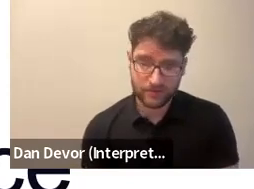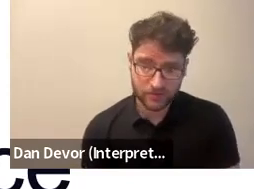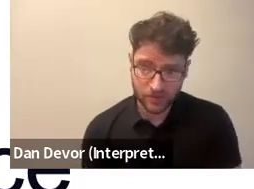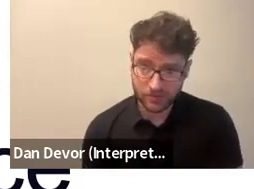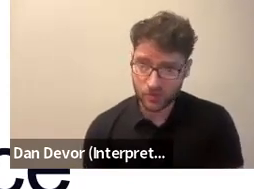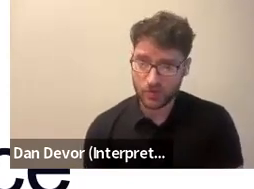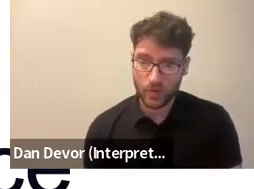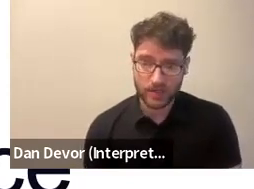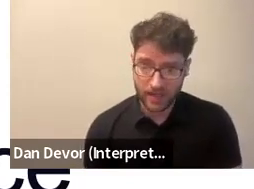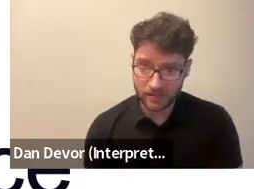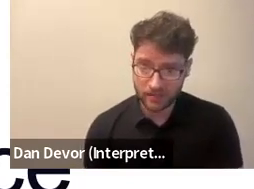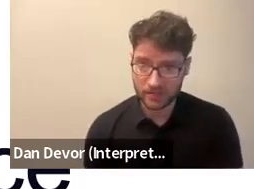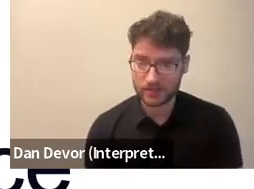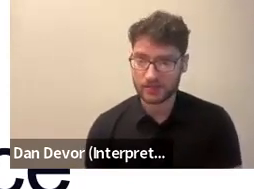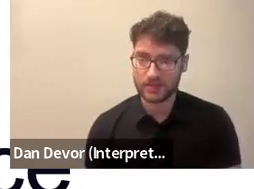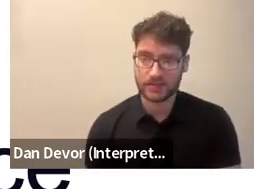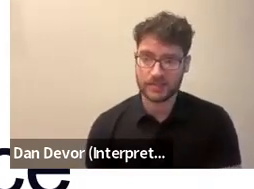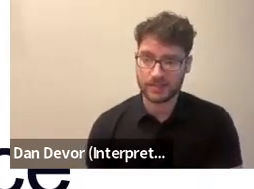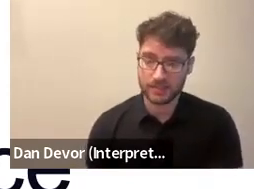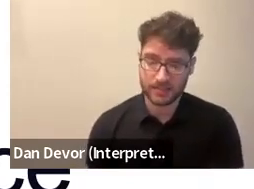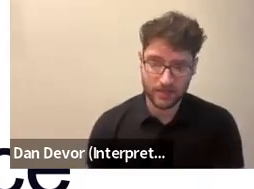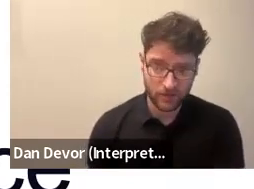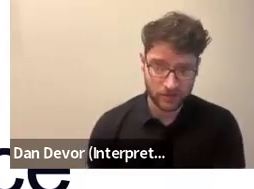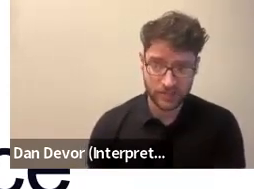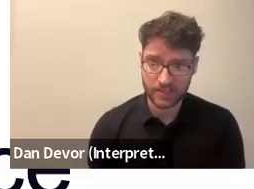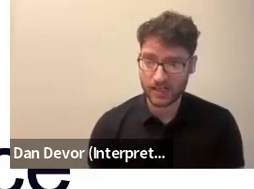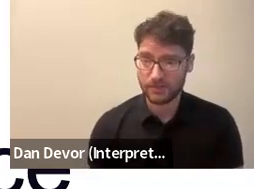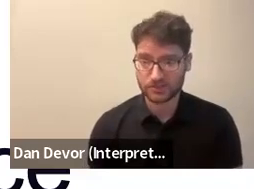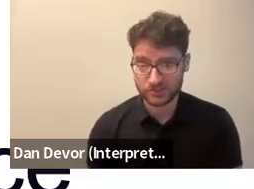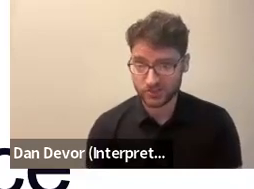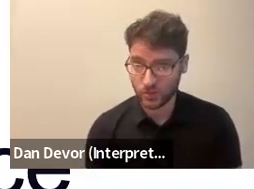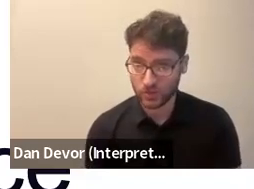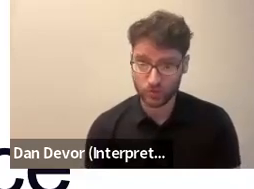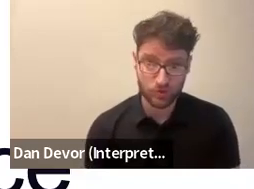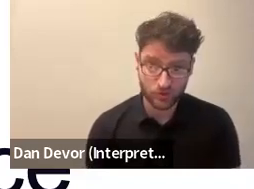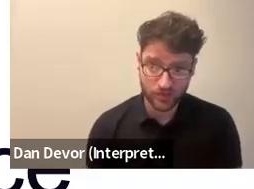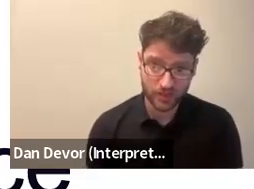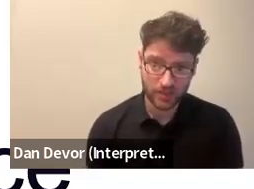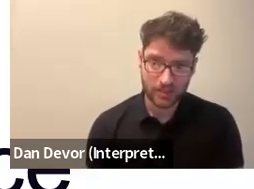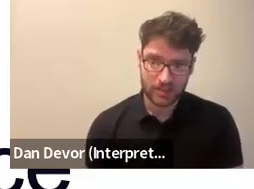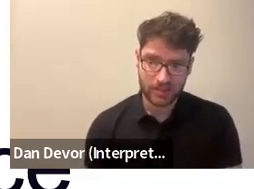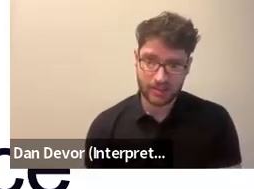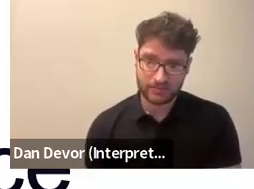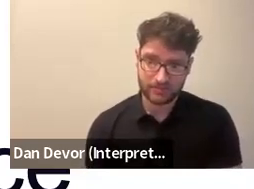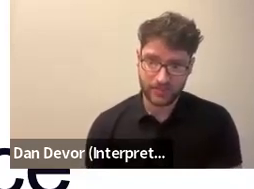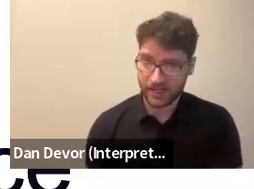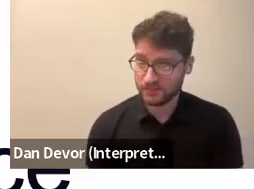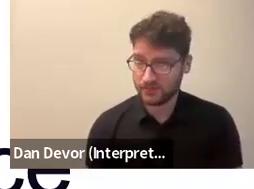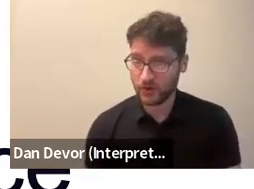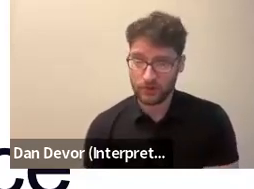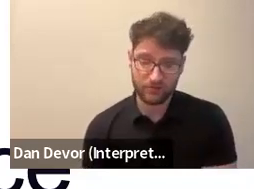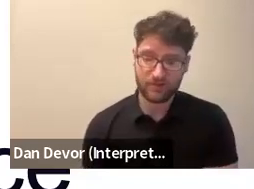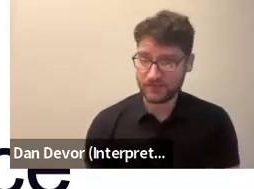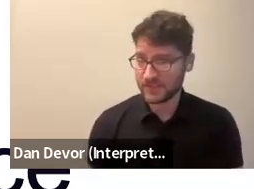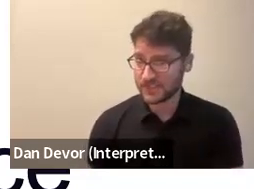The amount of deaf instructors went way down. The deaf folks in administration were removed. Like I